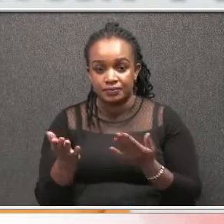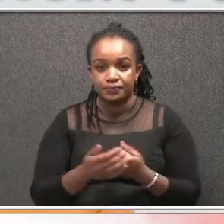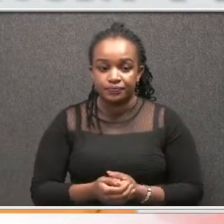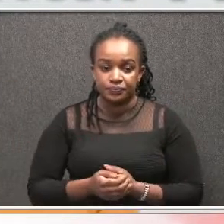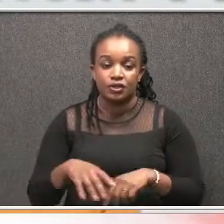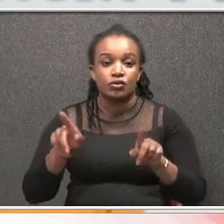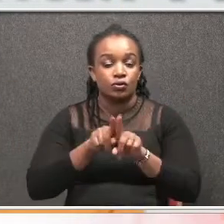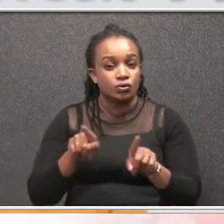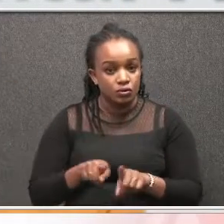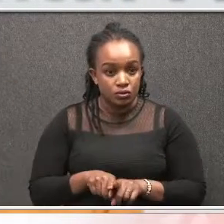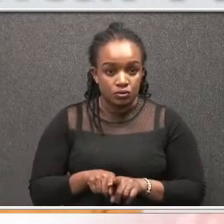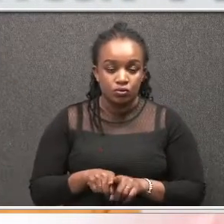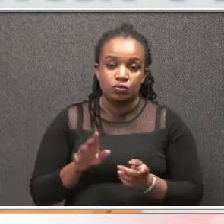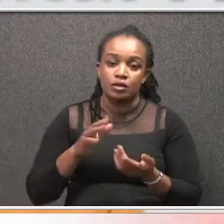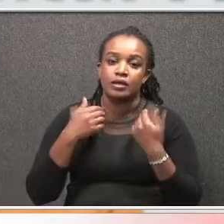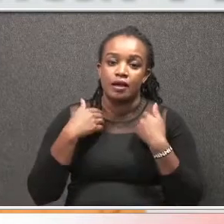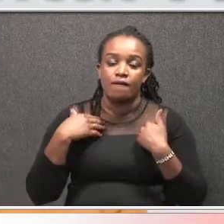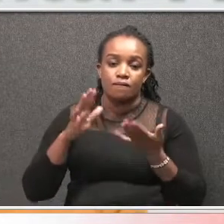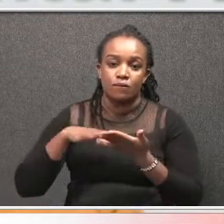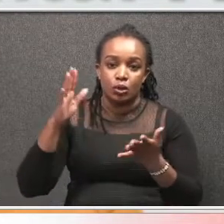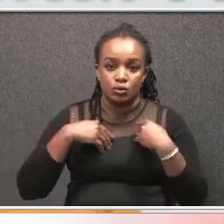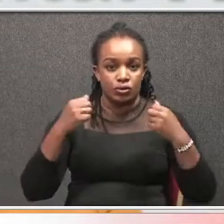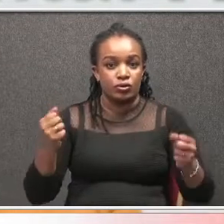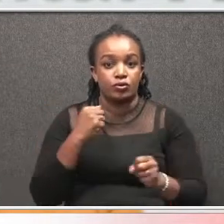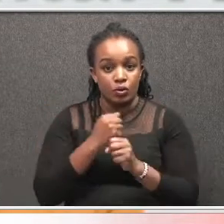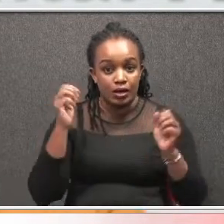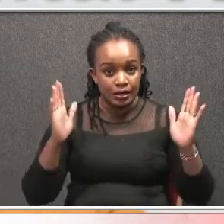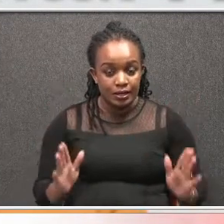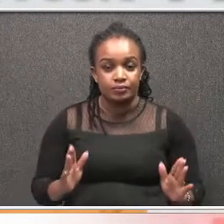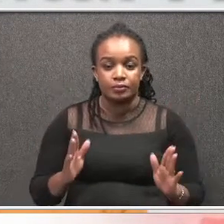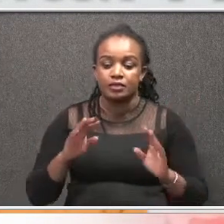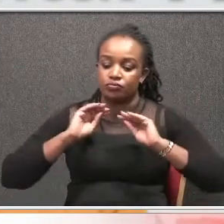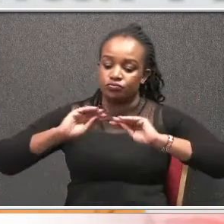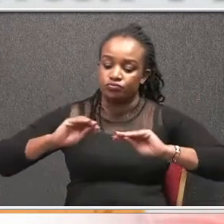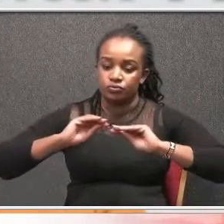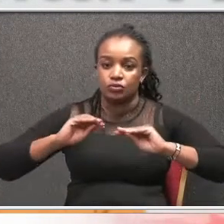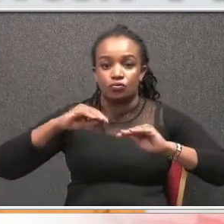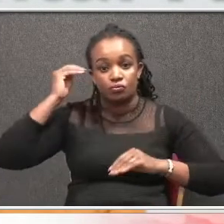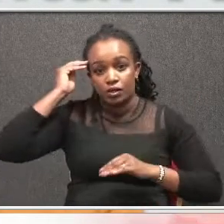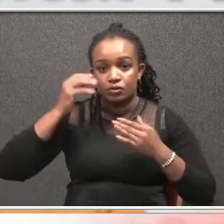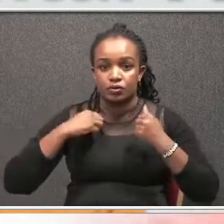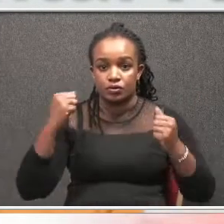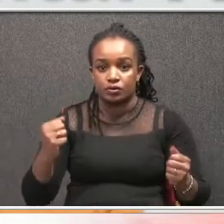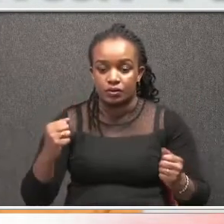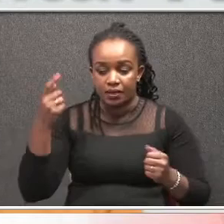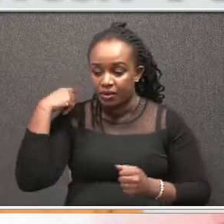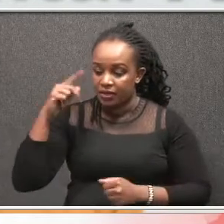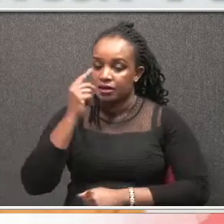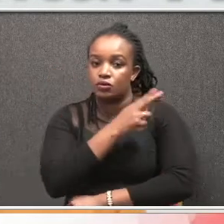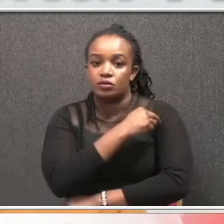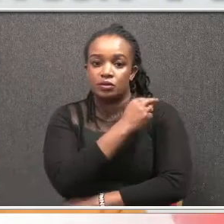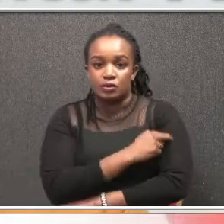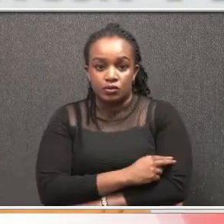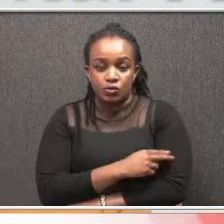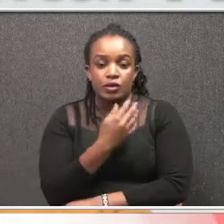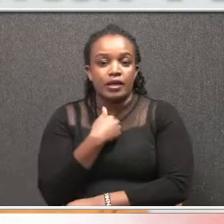we have more and more healthcare workers being trained on mental health. This Magara hospital is a teaching hospital. I can tell you the numbers